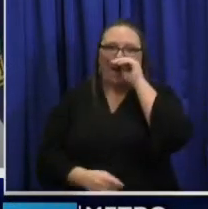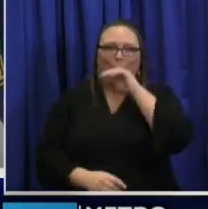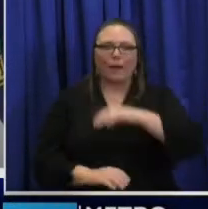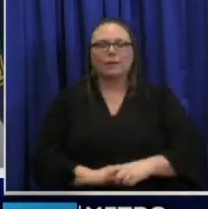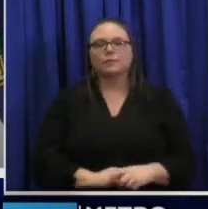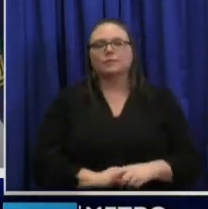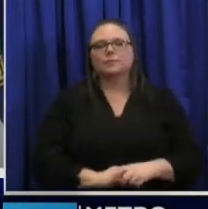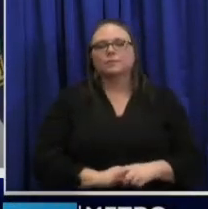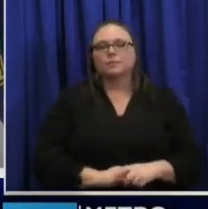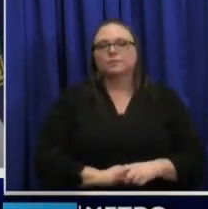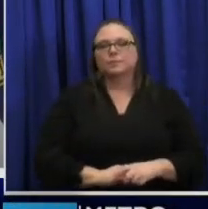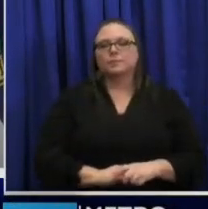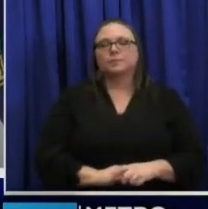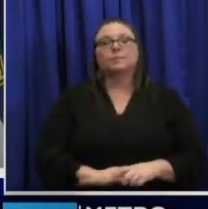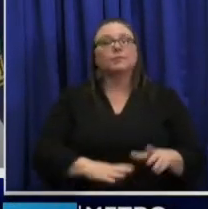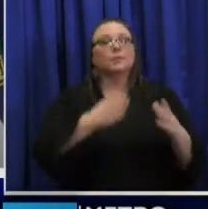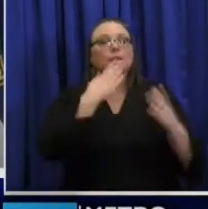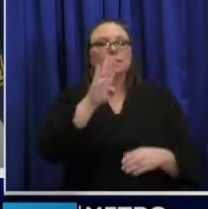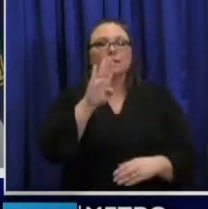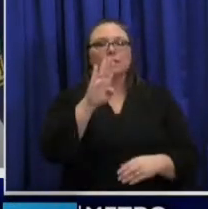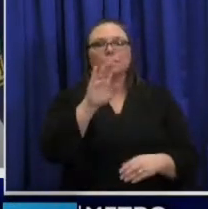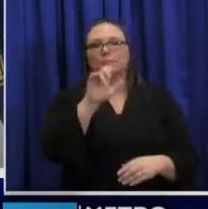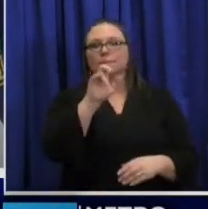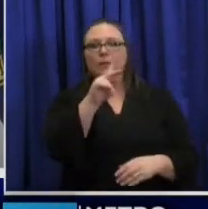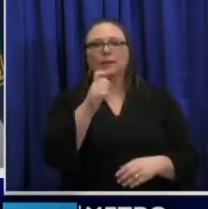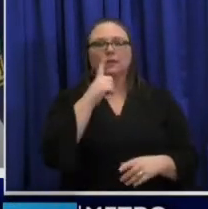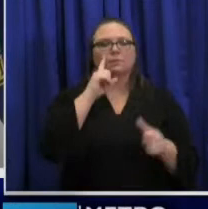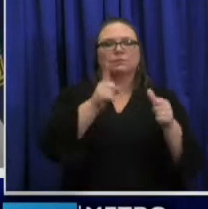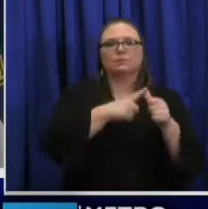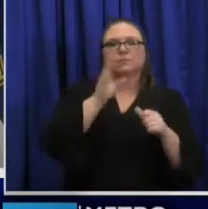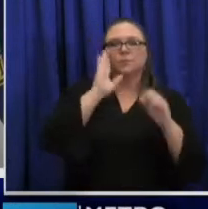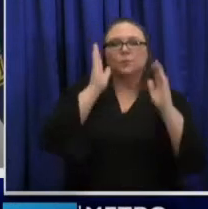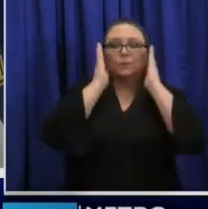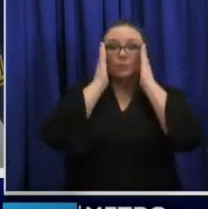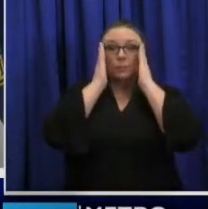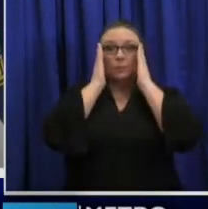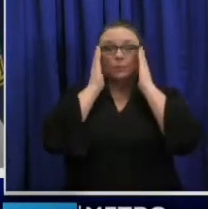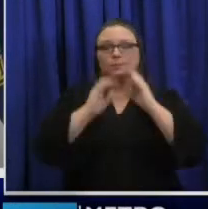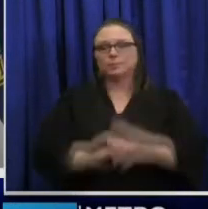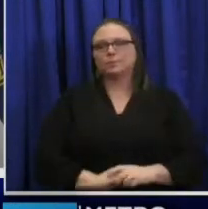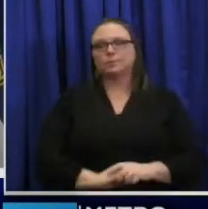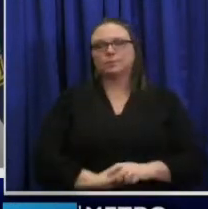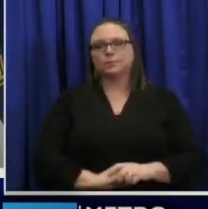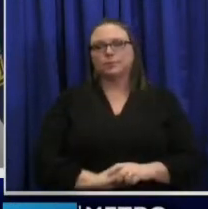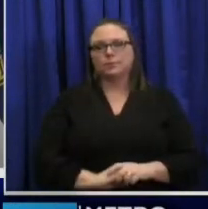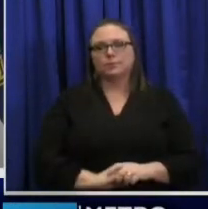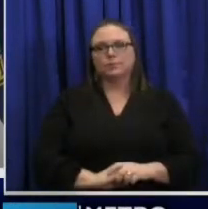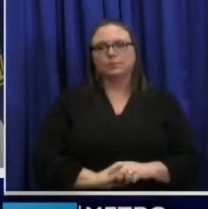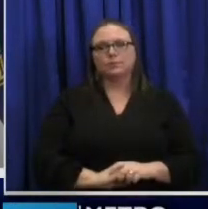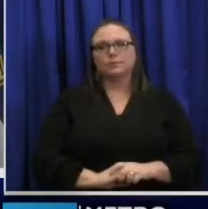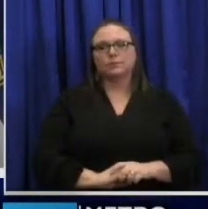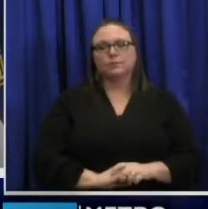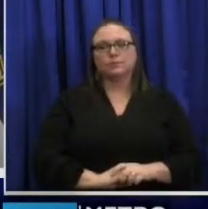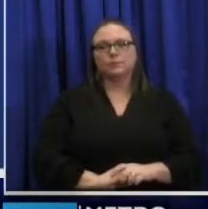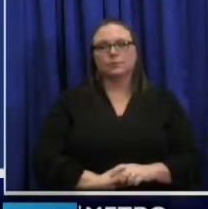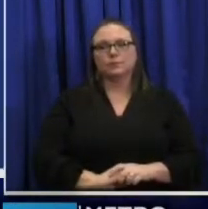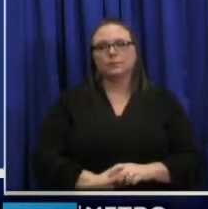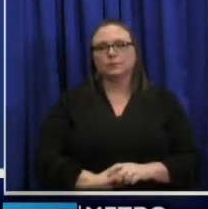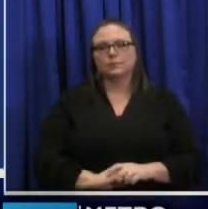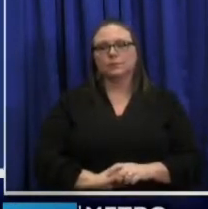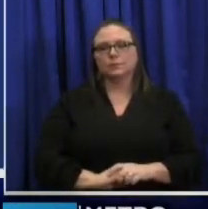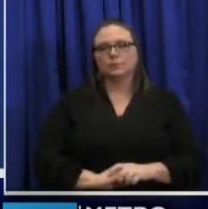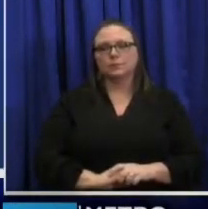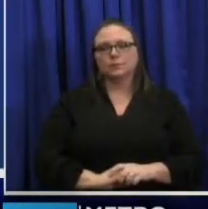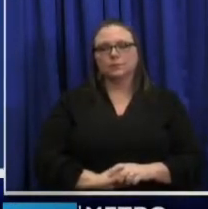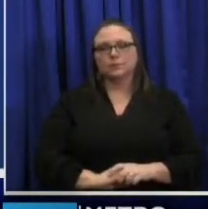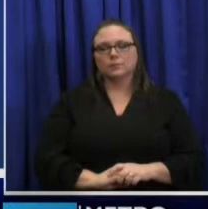Well, thank you, Blake. I'll go first. I think it's not inappropriate to acknowledge